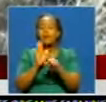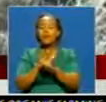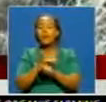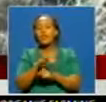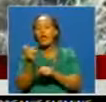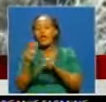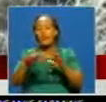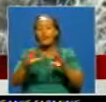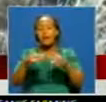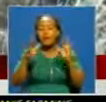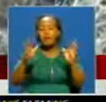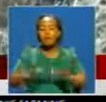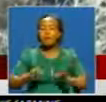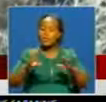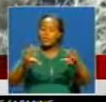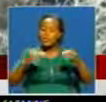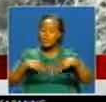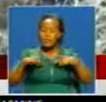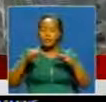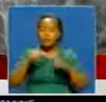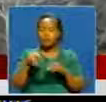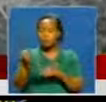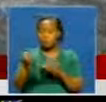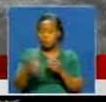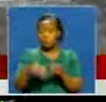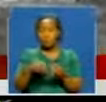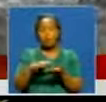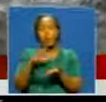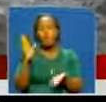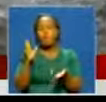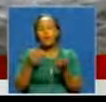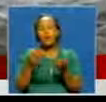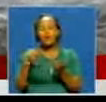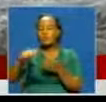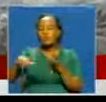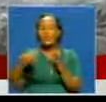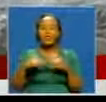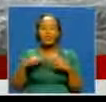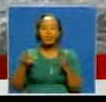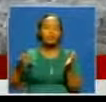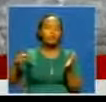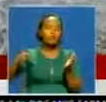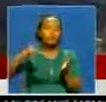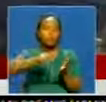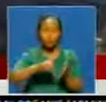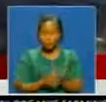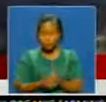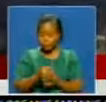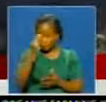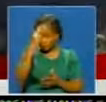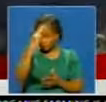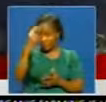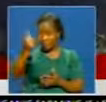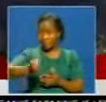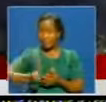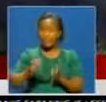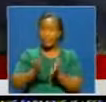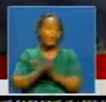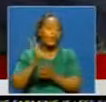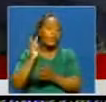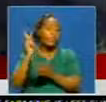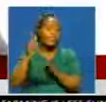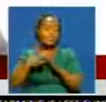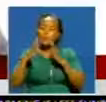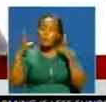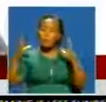Kenya embracing zero grazing, demand for hay has been on the increase. Currently, Kajiado and Kisii counties are the biggest market for